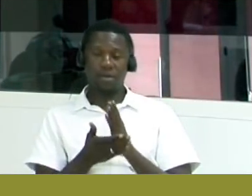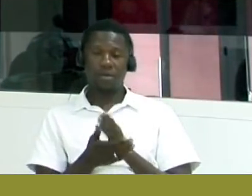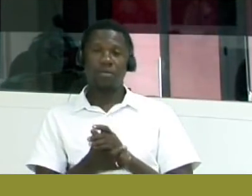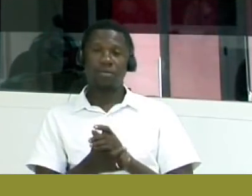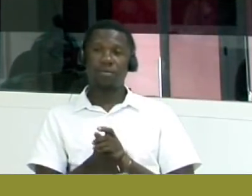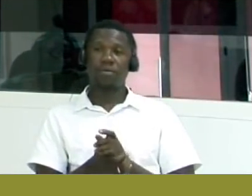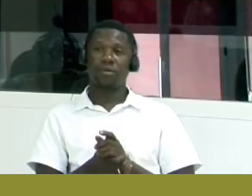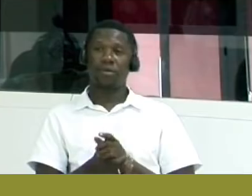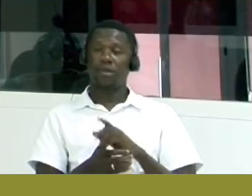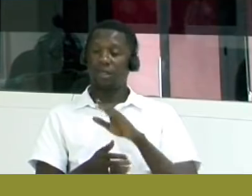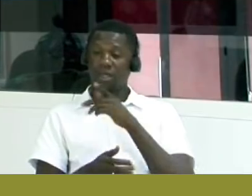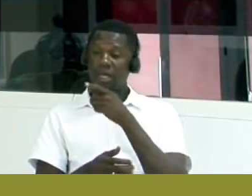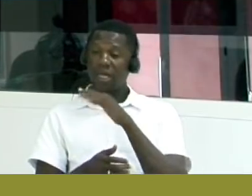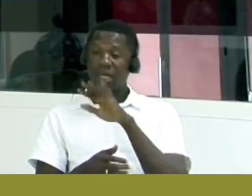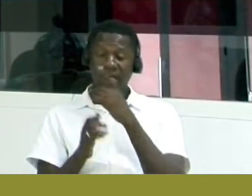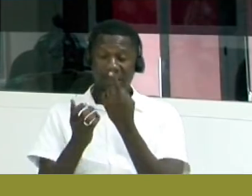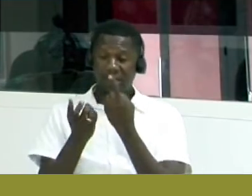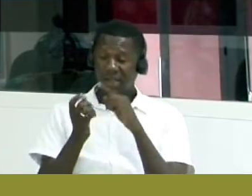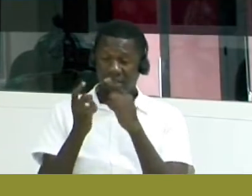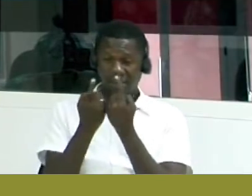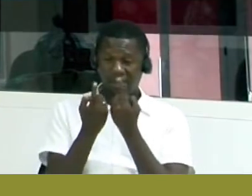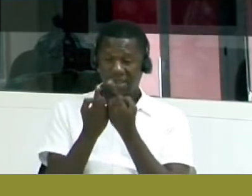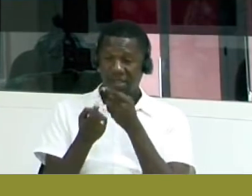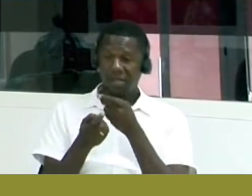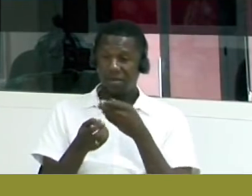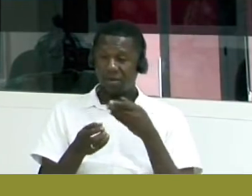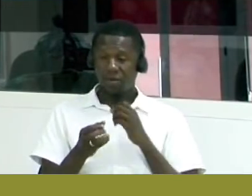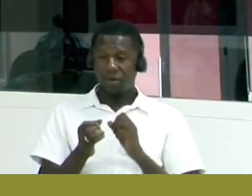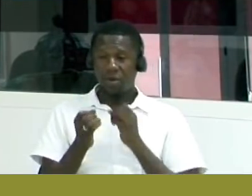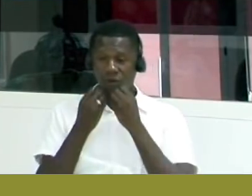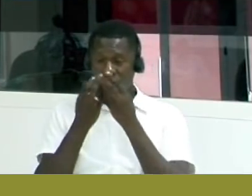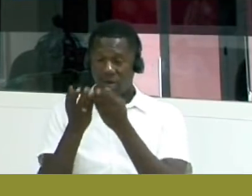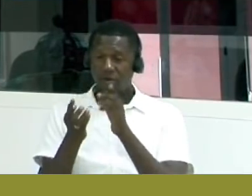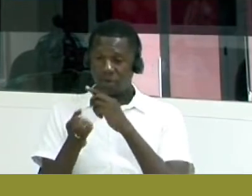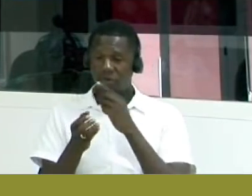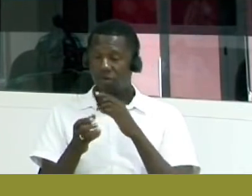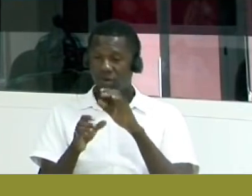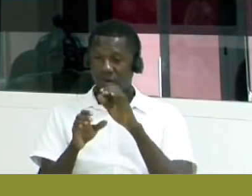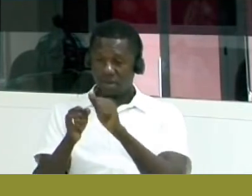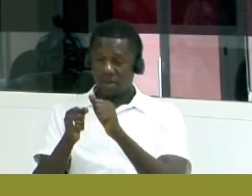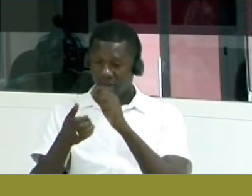anything that you may have ordered which is not captured in the operation orders?